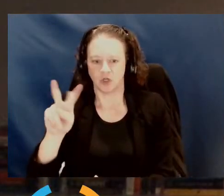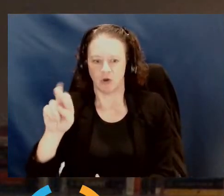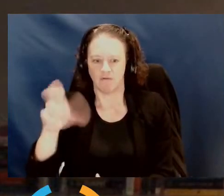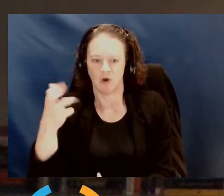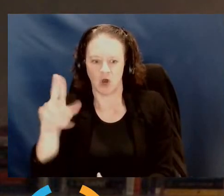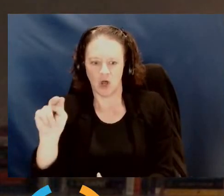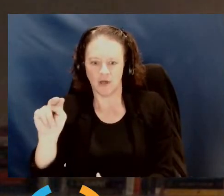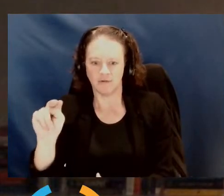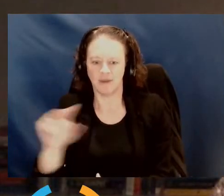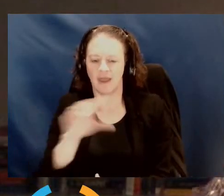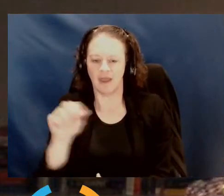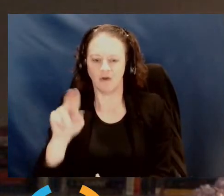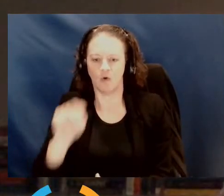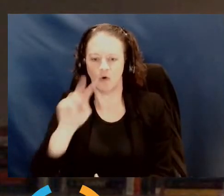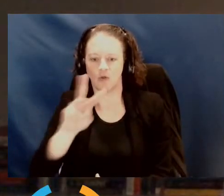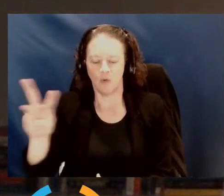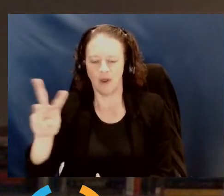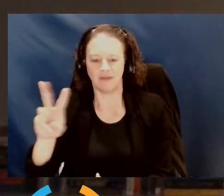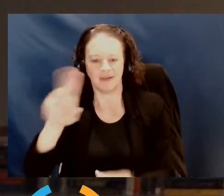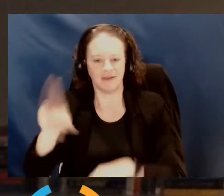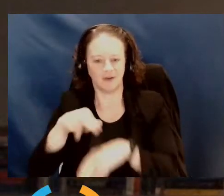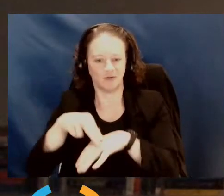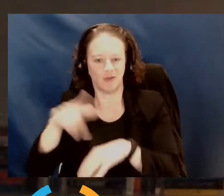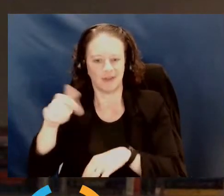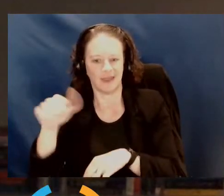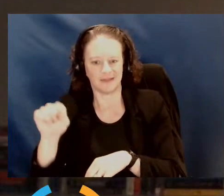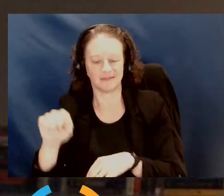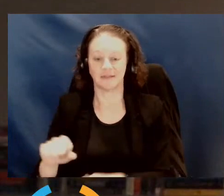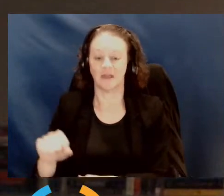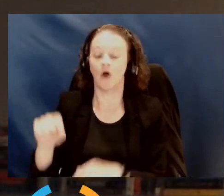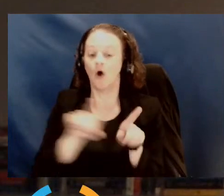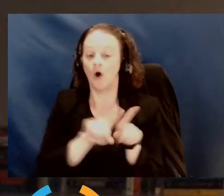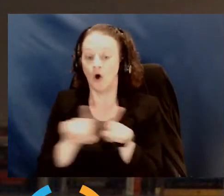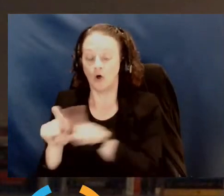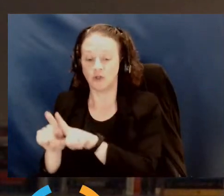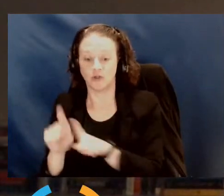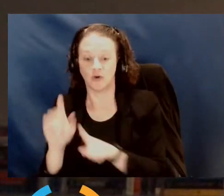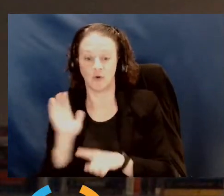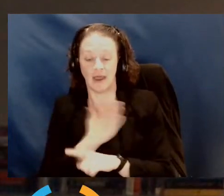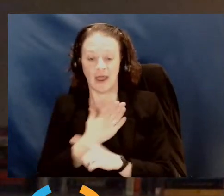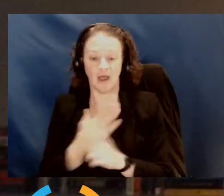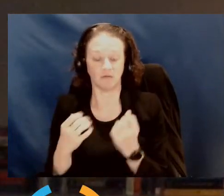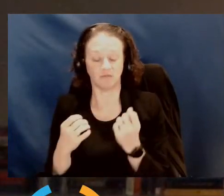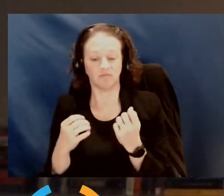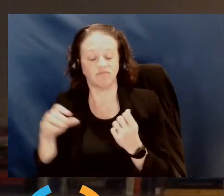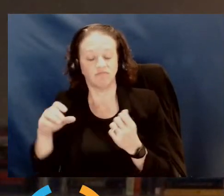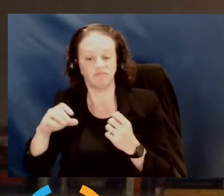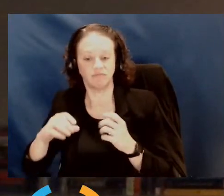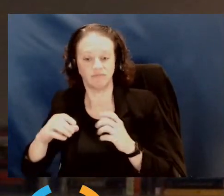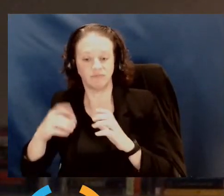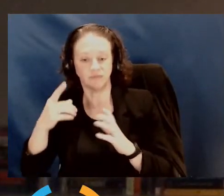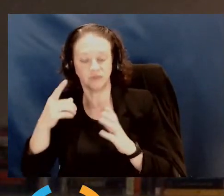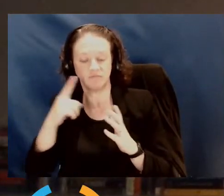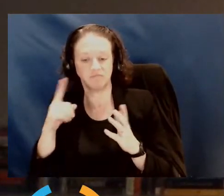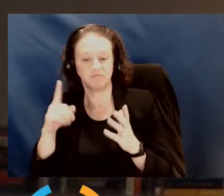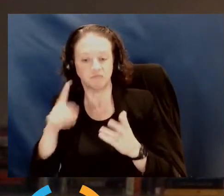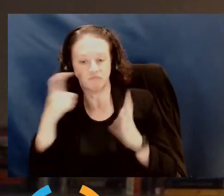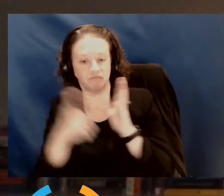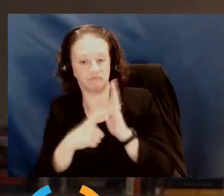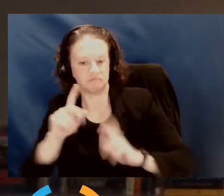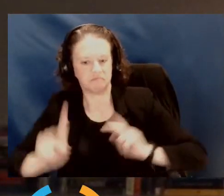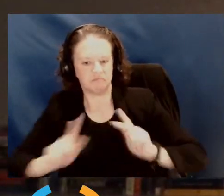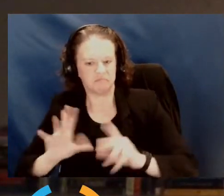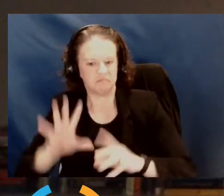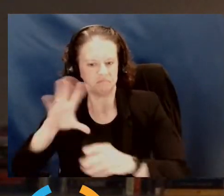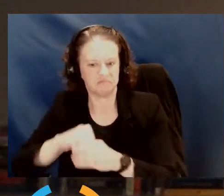Inc., Merge Design, Pamplin Media, and X-Ray FM. We appreciate your shared commitment